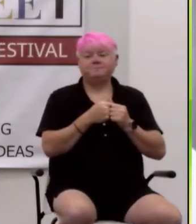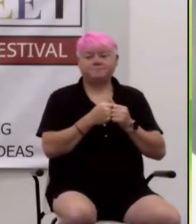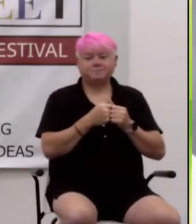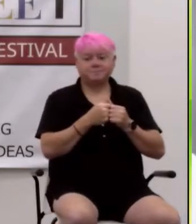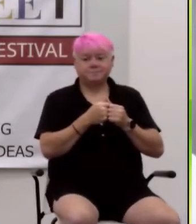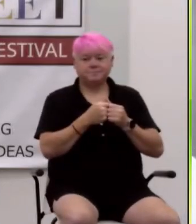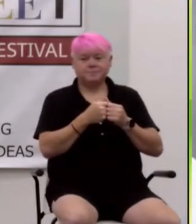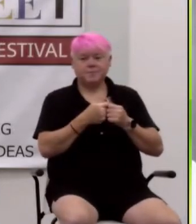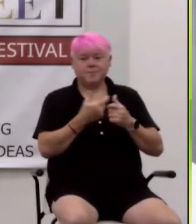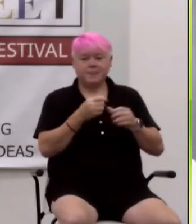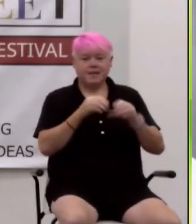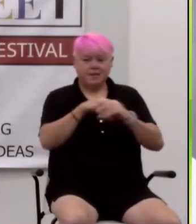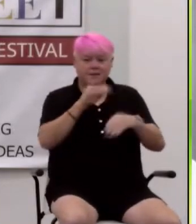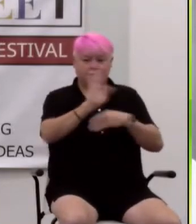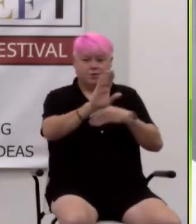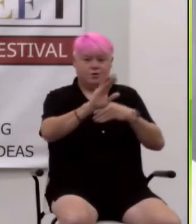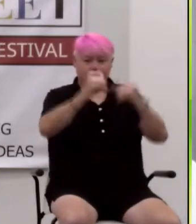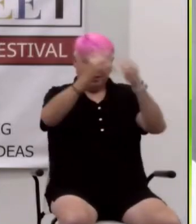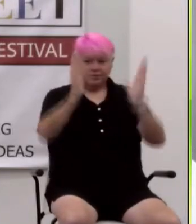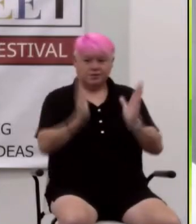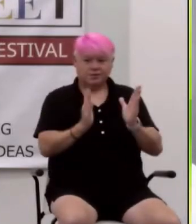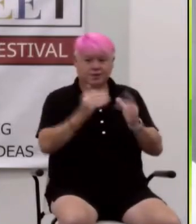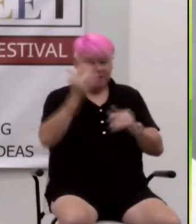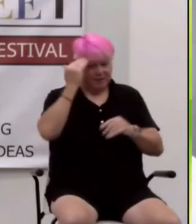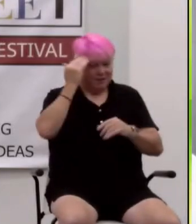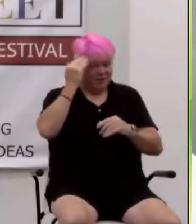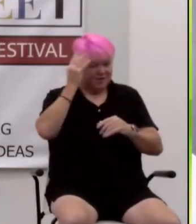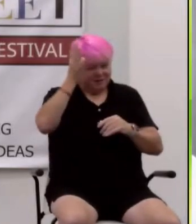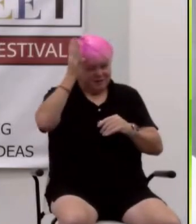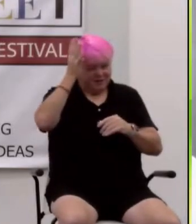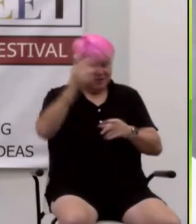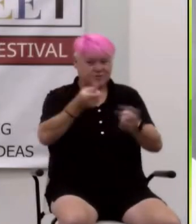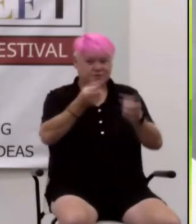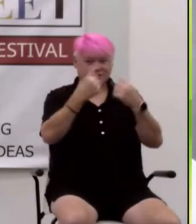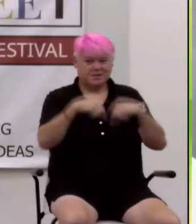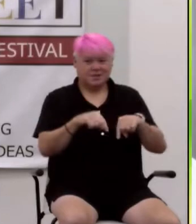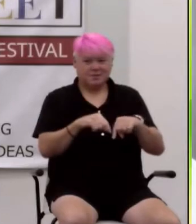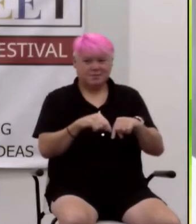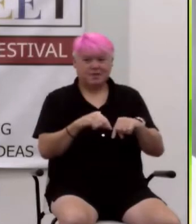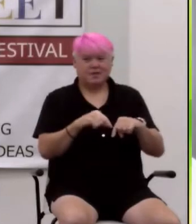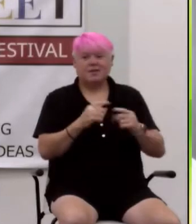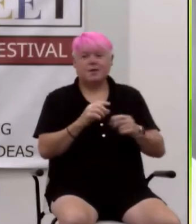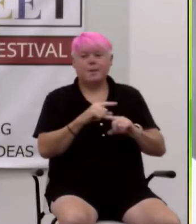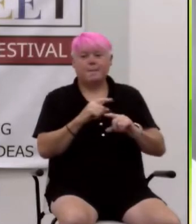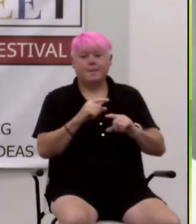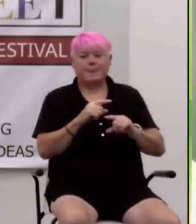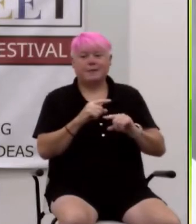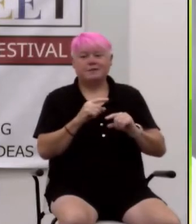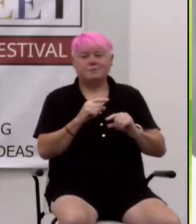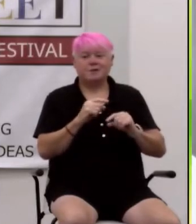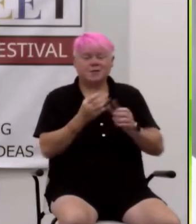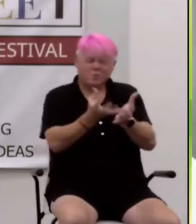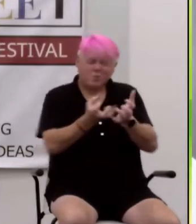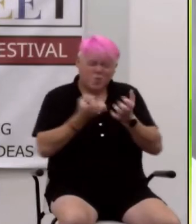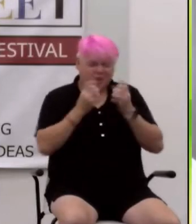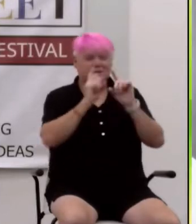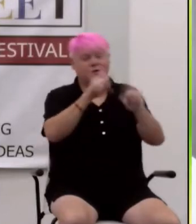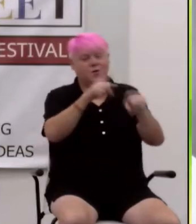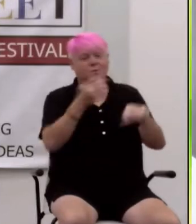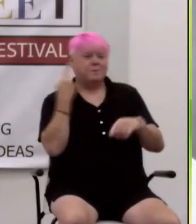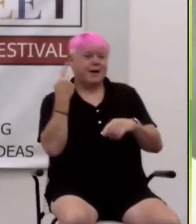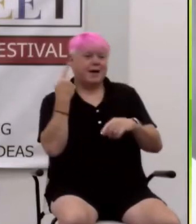old house. Though he knows his father is coming for him, the boy longs to return to his family's cabin deep in the